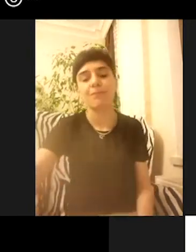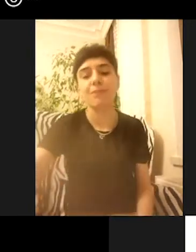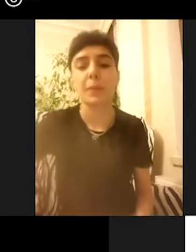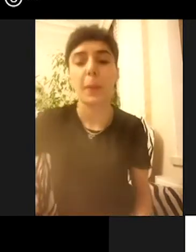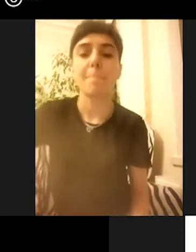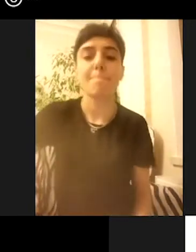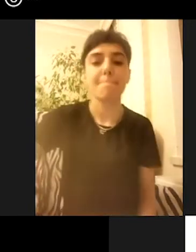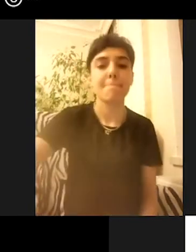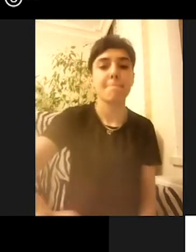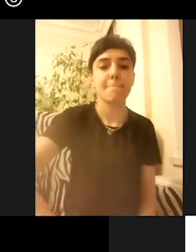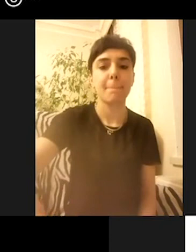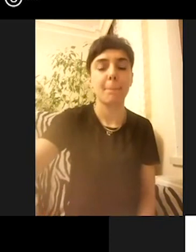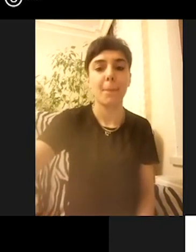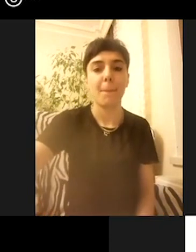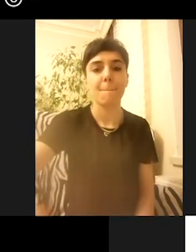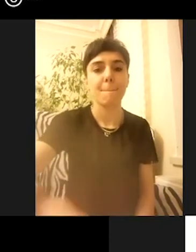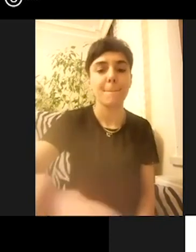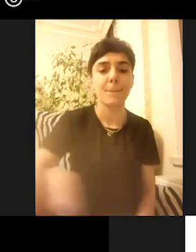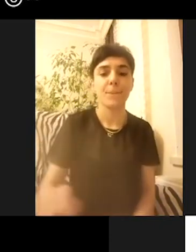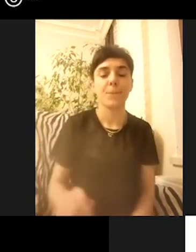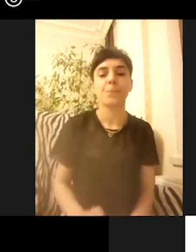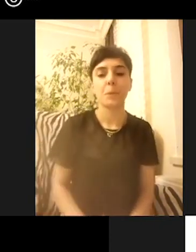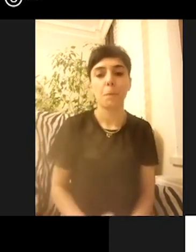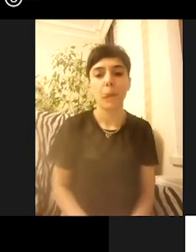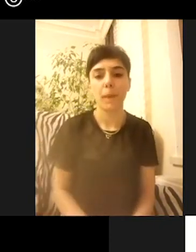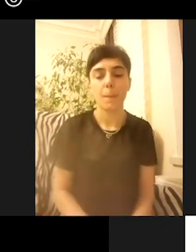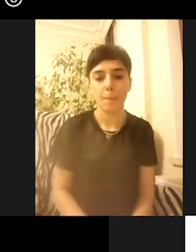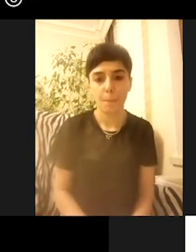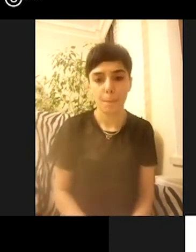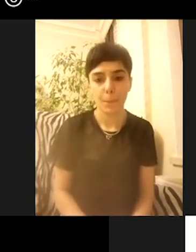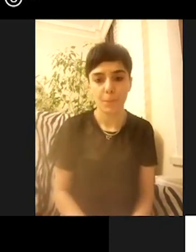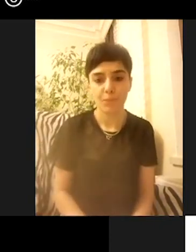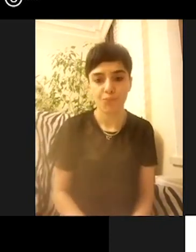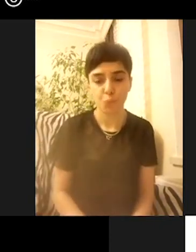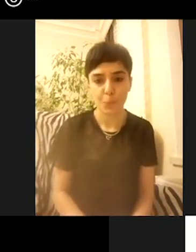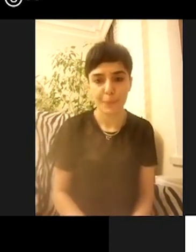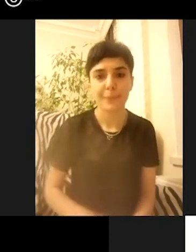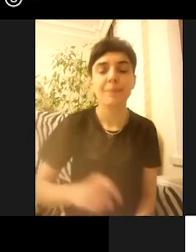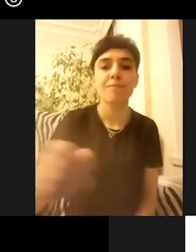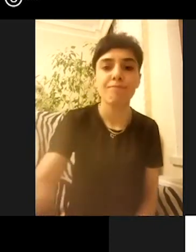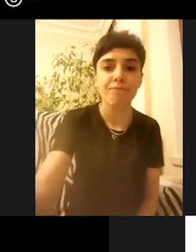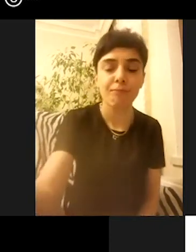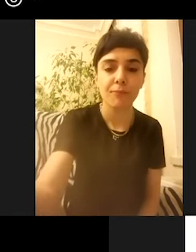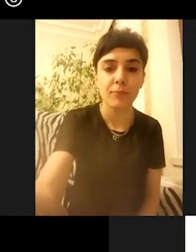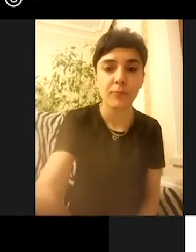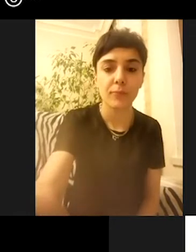that with like a big enthusiasm, because for me it was like a personal choice.